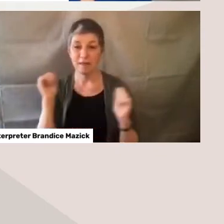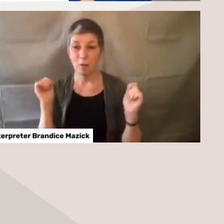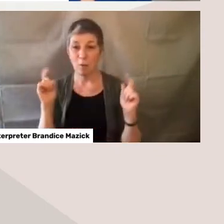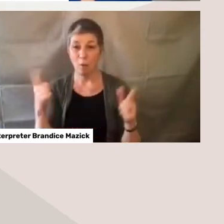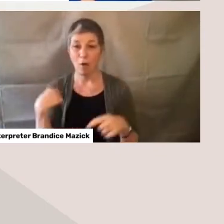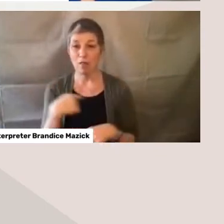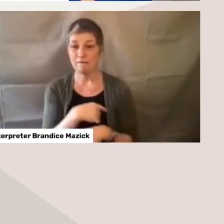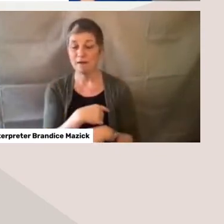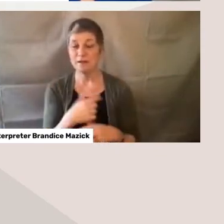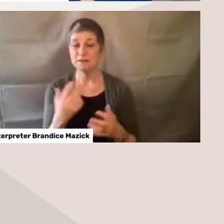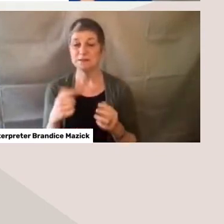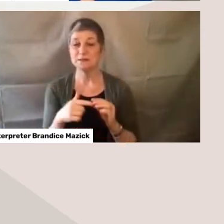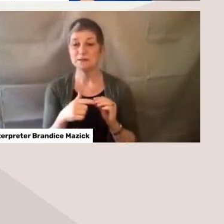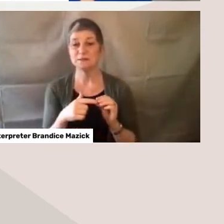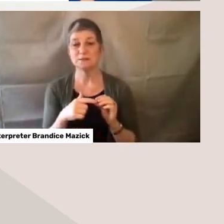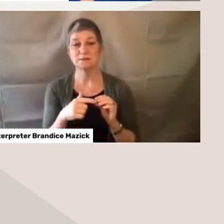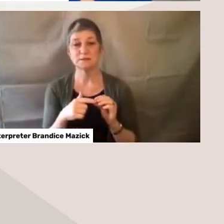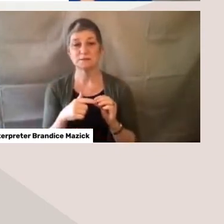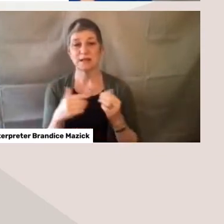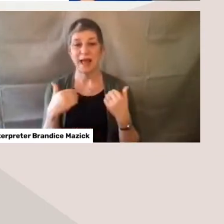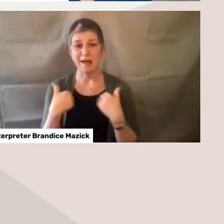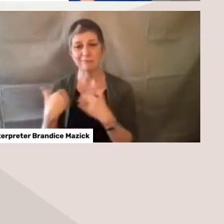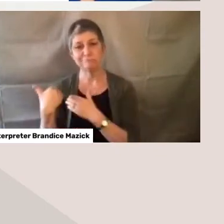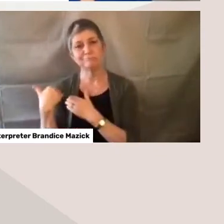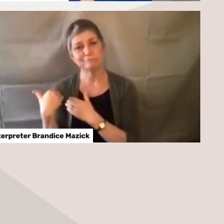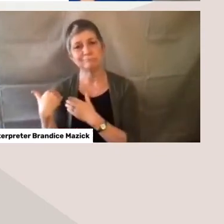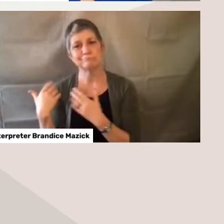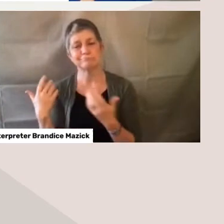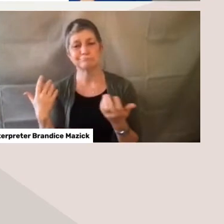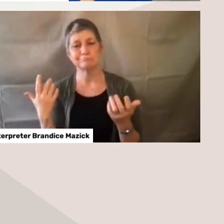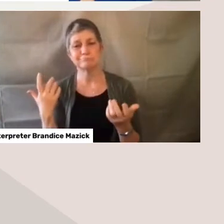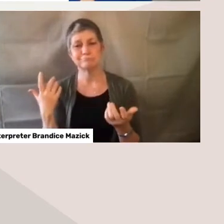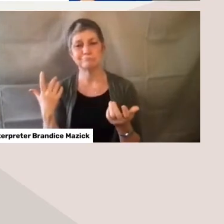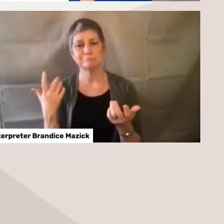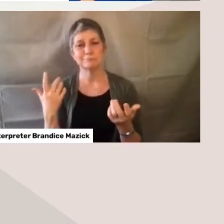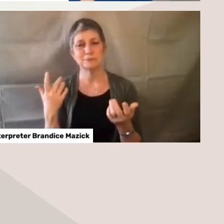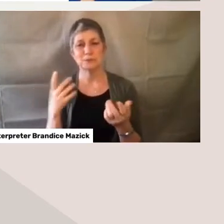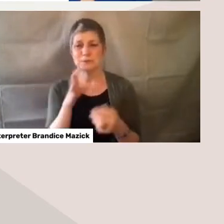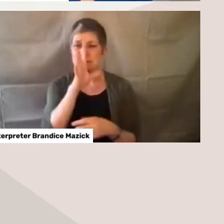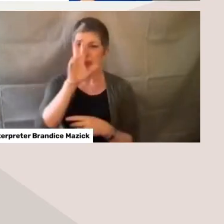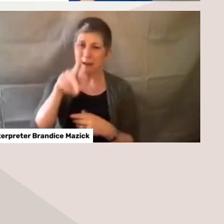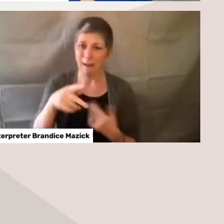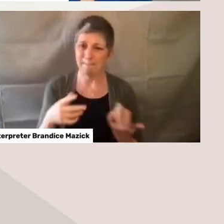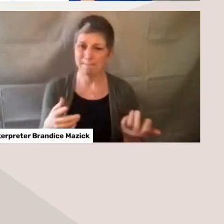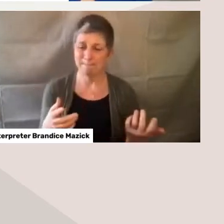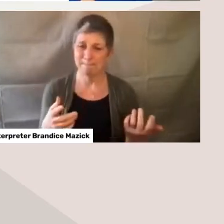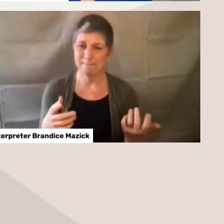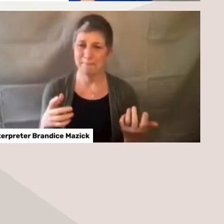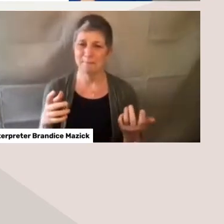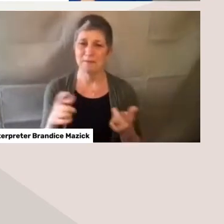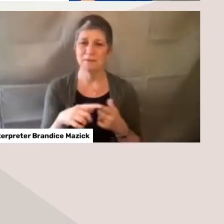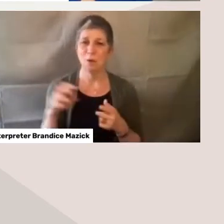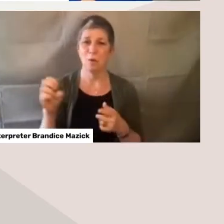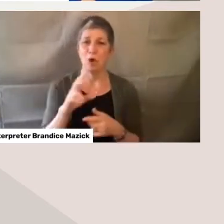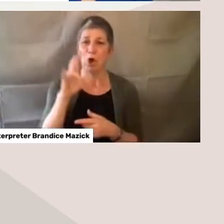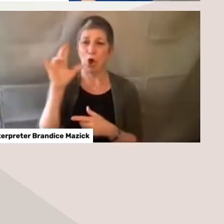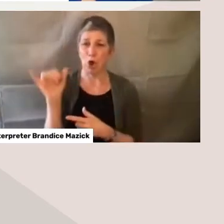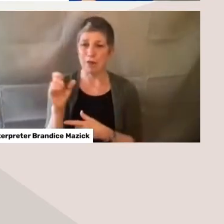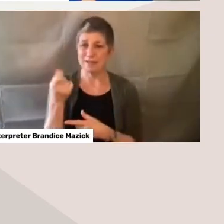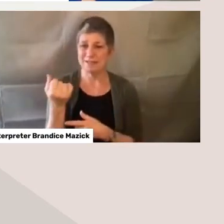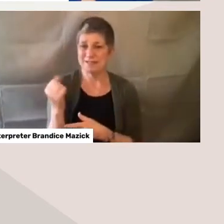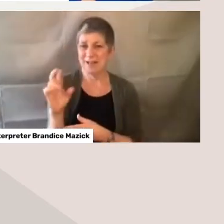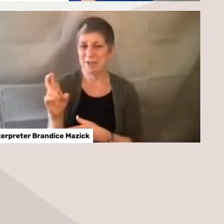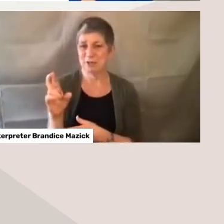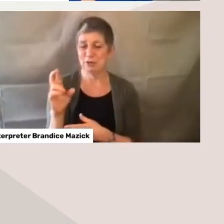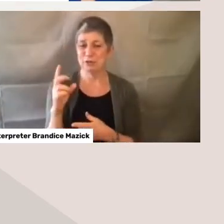have an obligation to say this. So the early stagers should be saying,